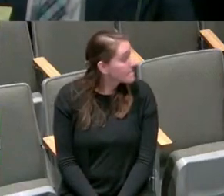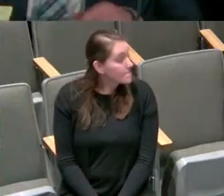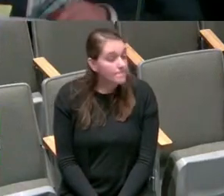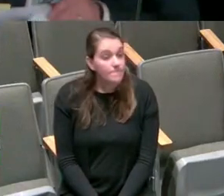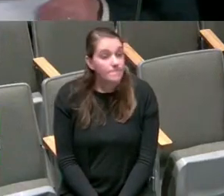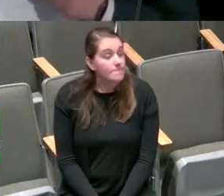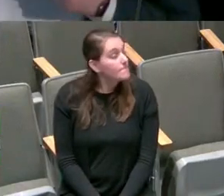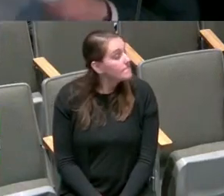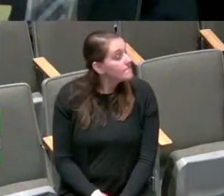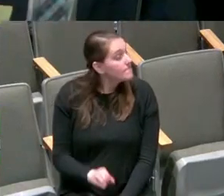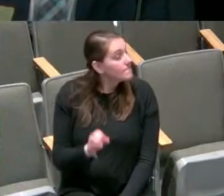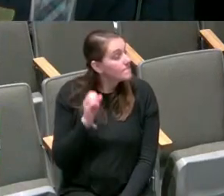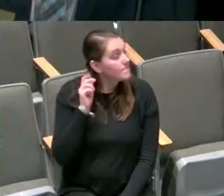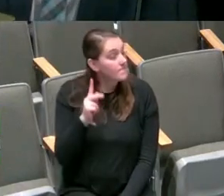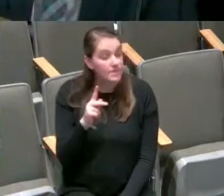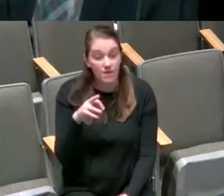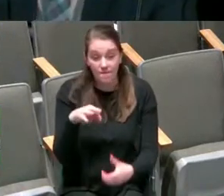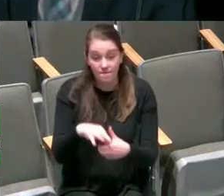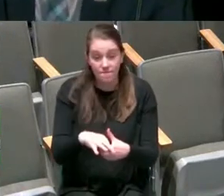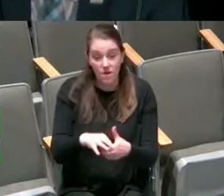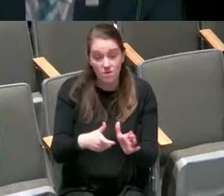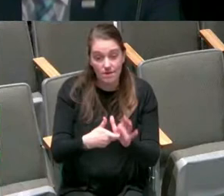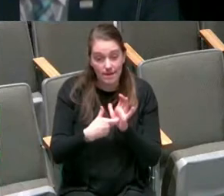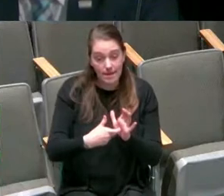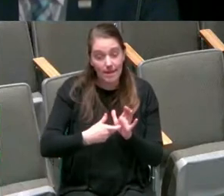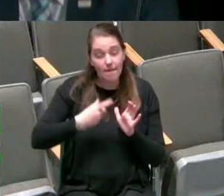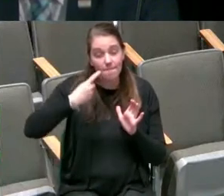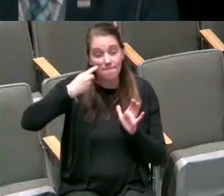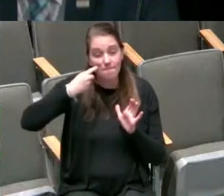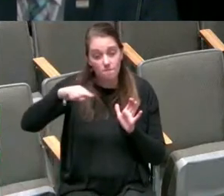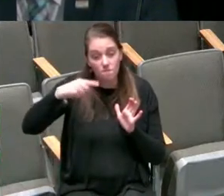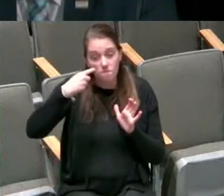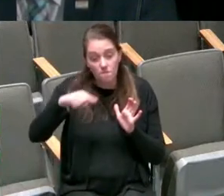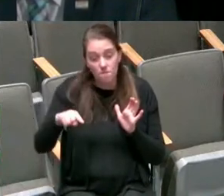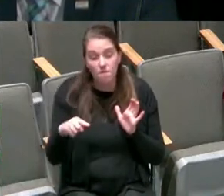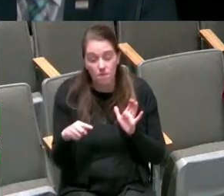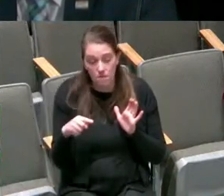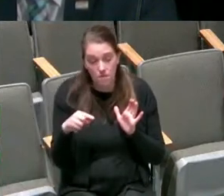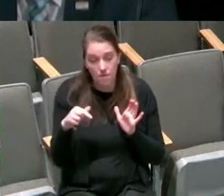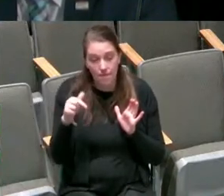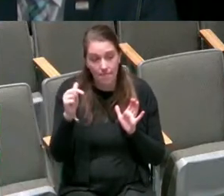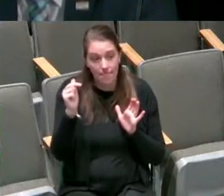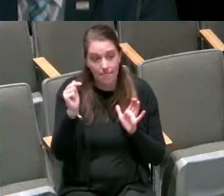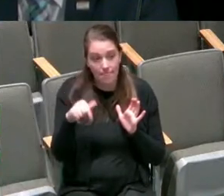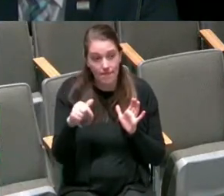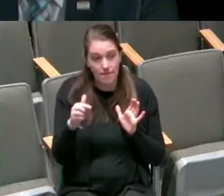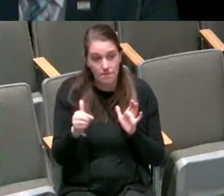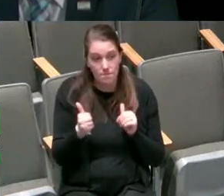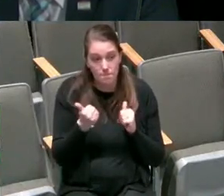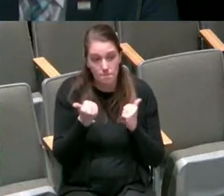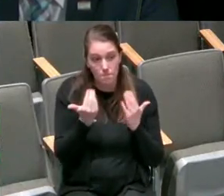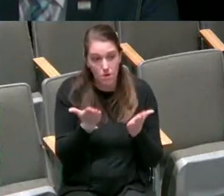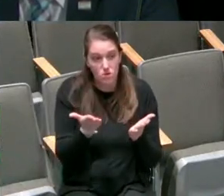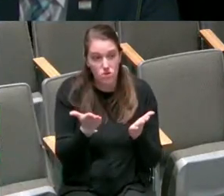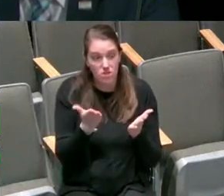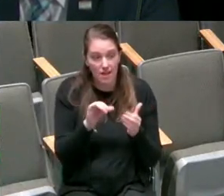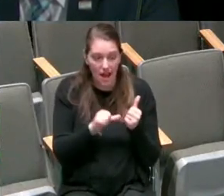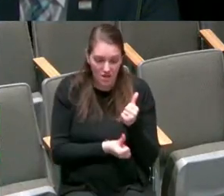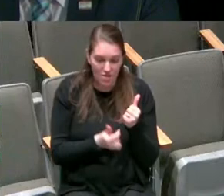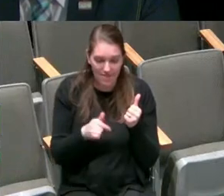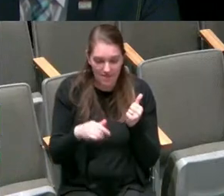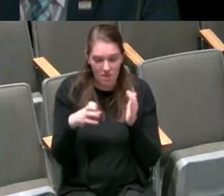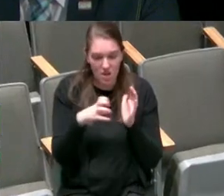okay the vote needed for for this Motion One within this article